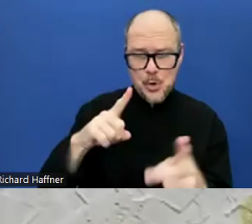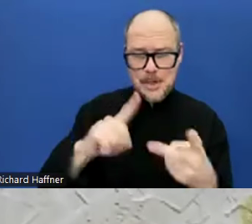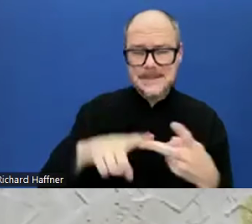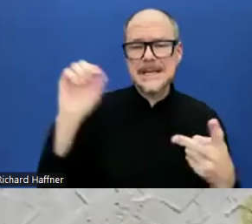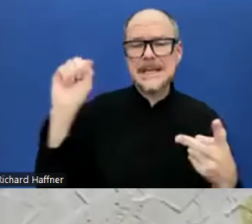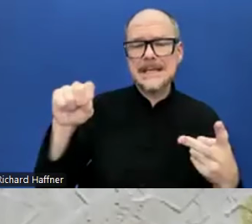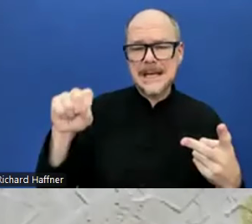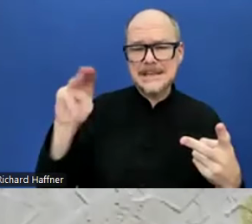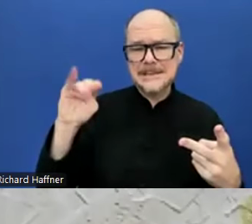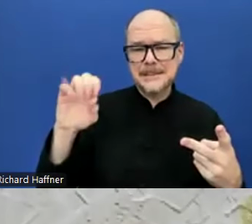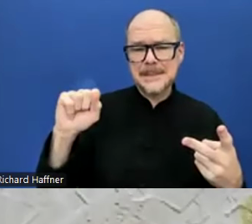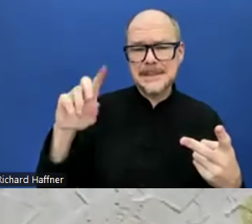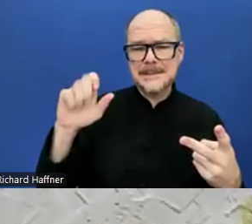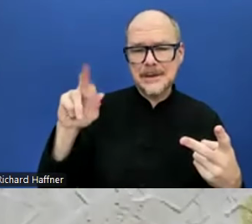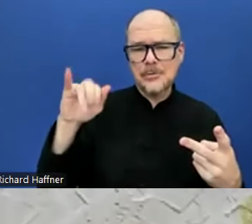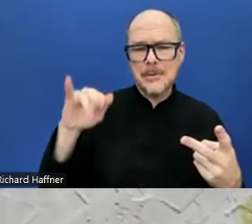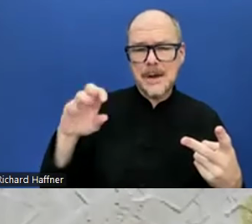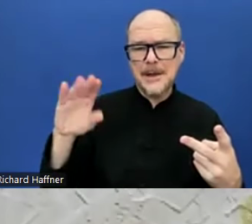right to Otto Lana here.